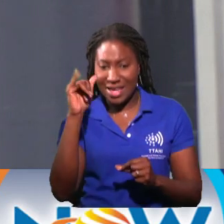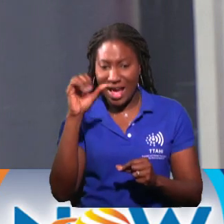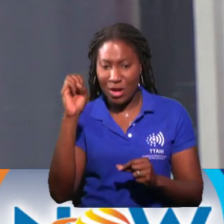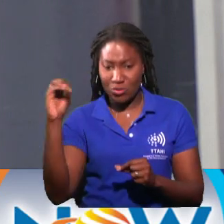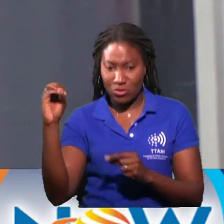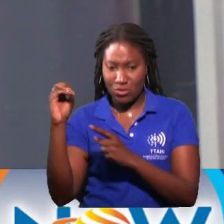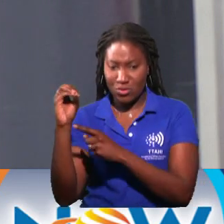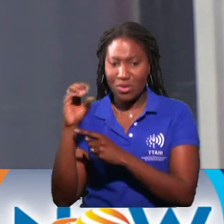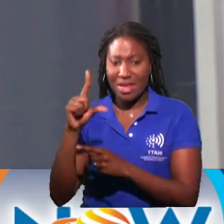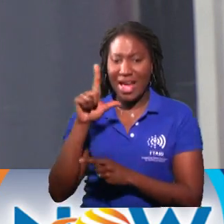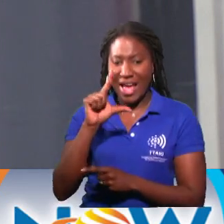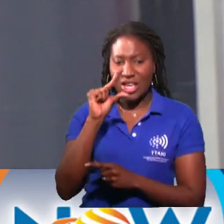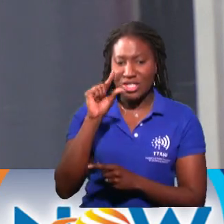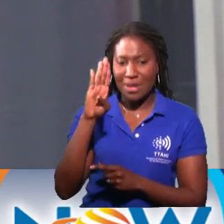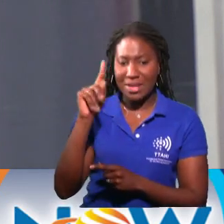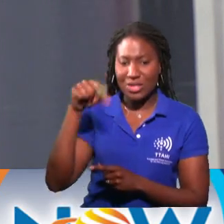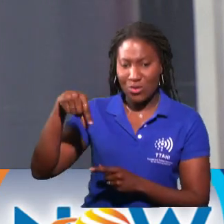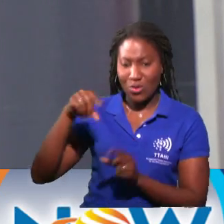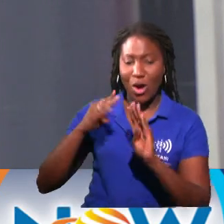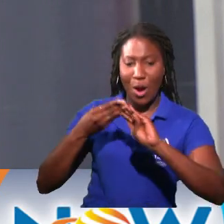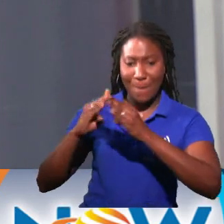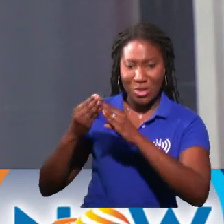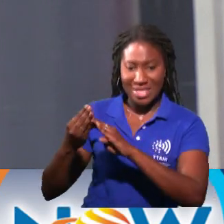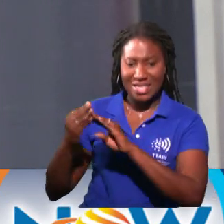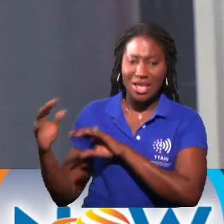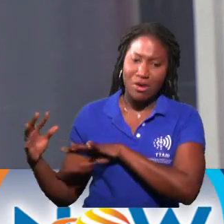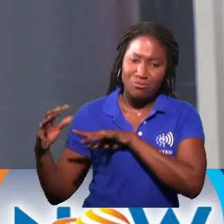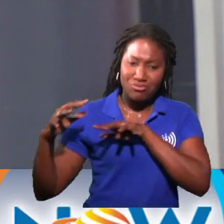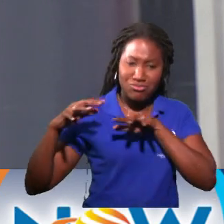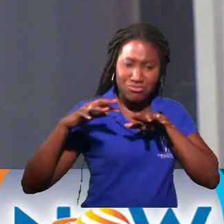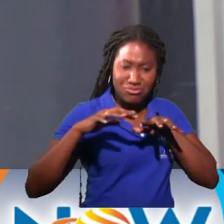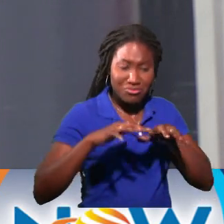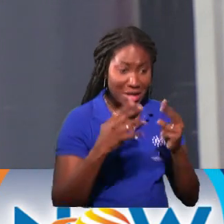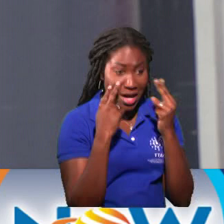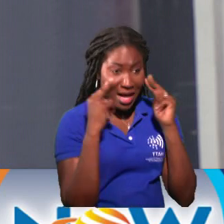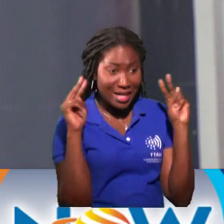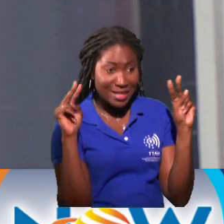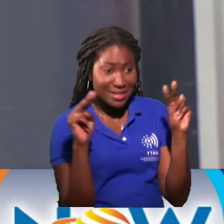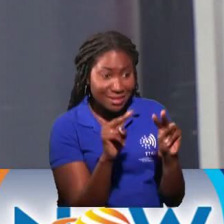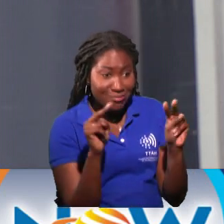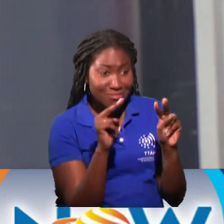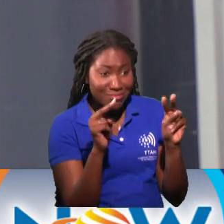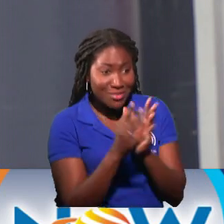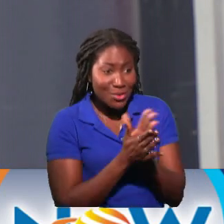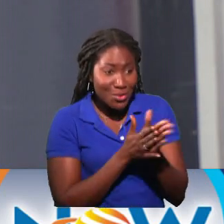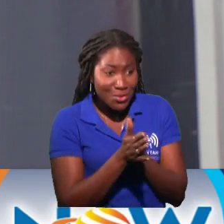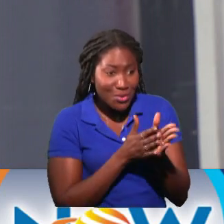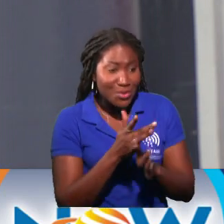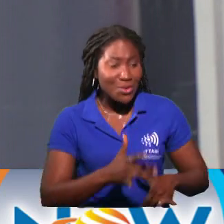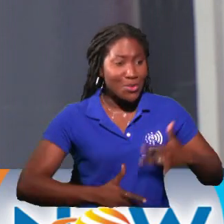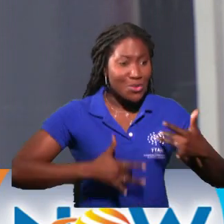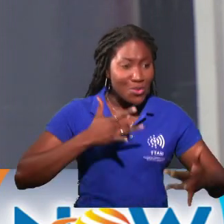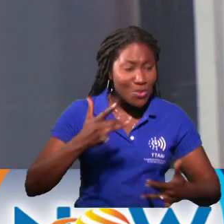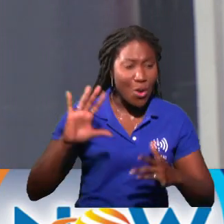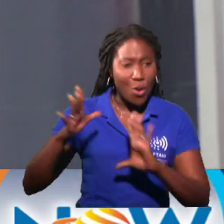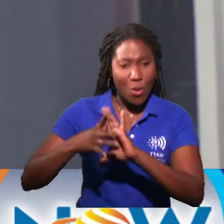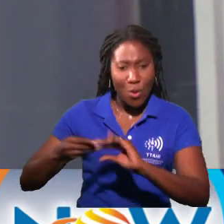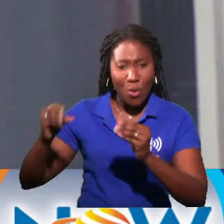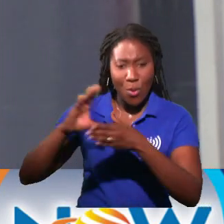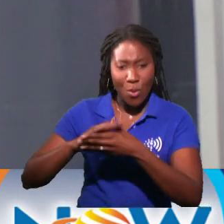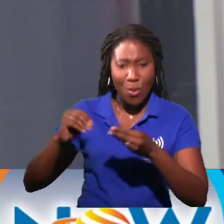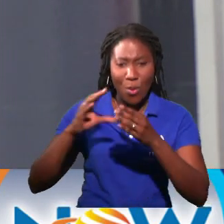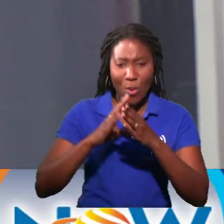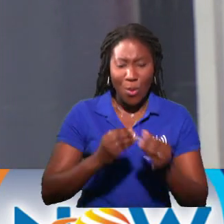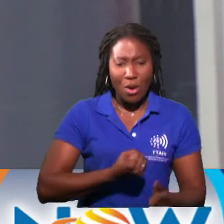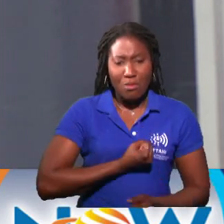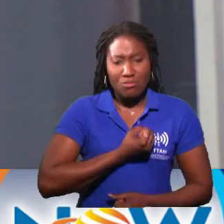come there and see very lively performances, spirited, all steeped in some level of literature, poetry, and oral expression, and